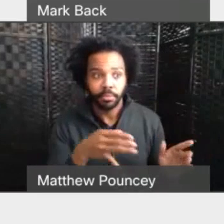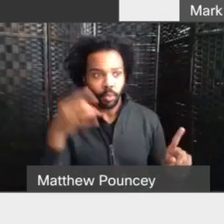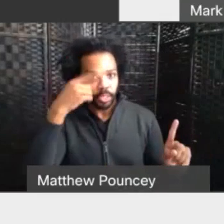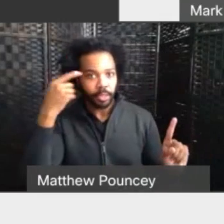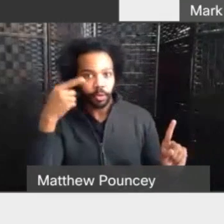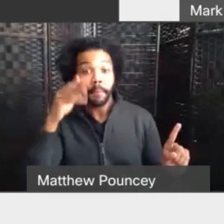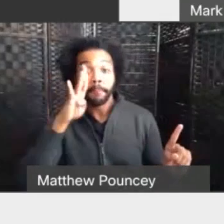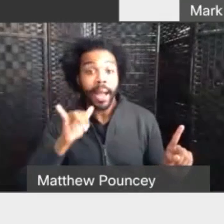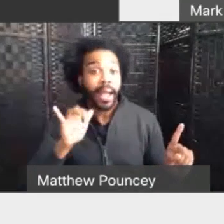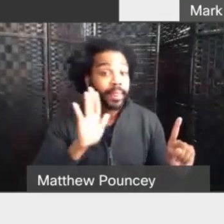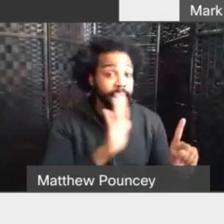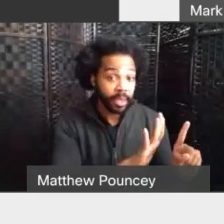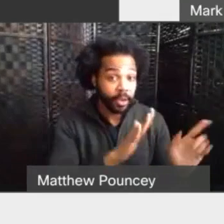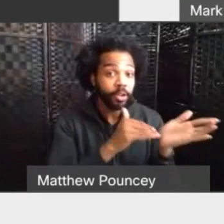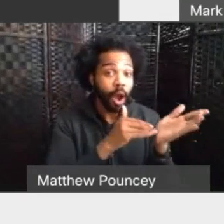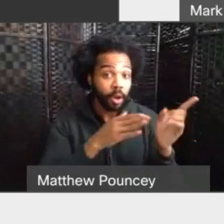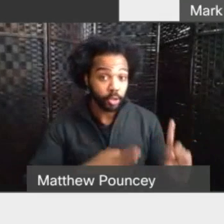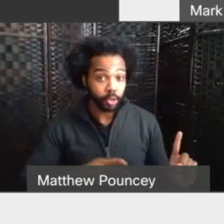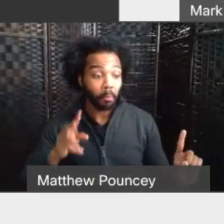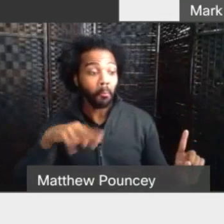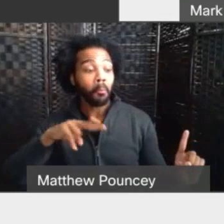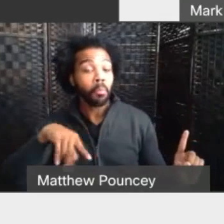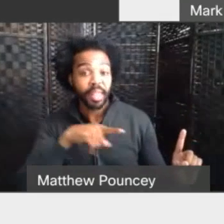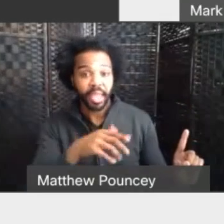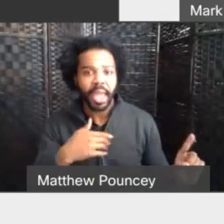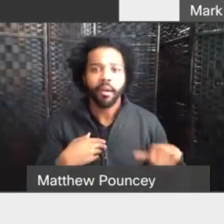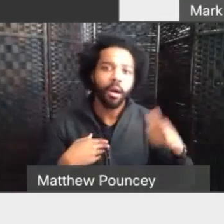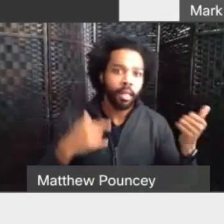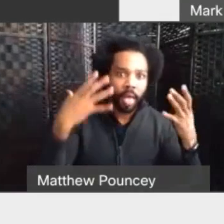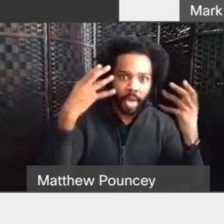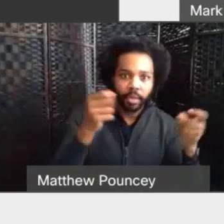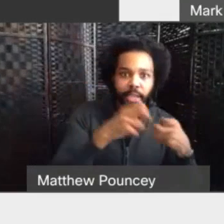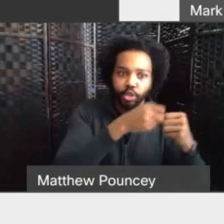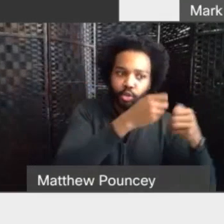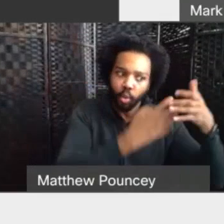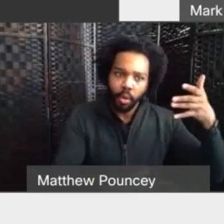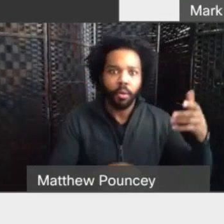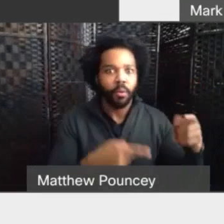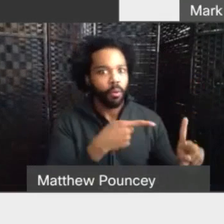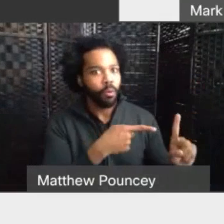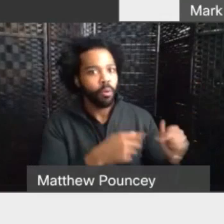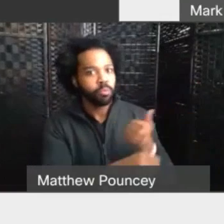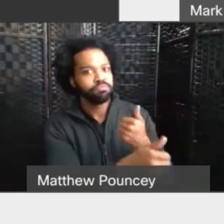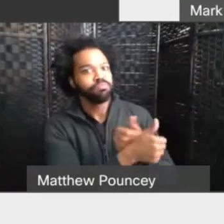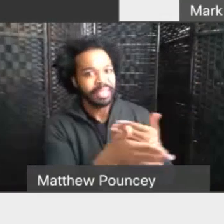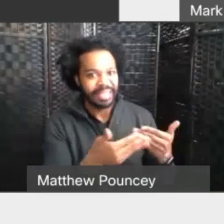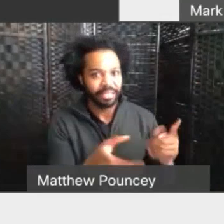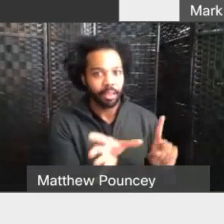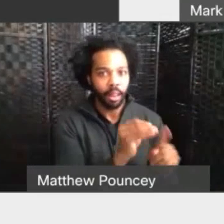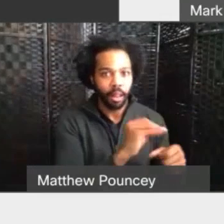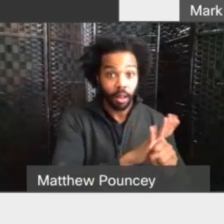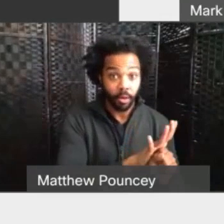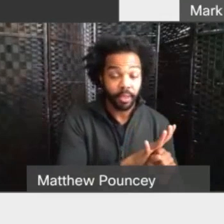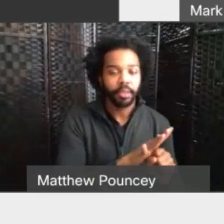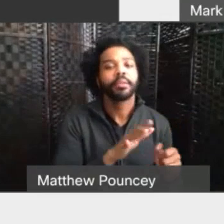their physician to have an underlying health condition that places them at higher risk, then